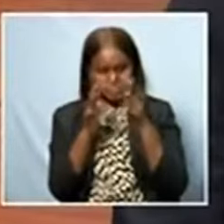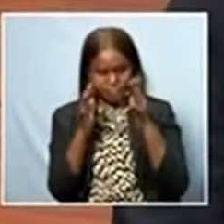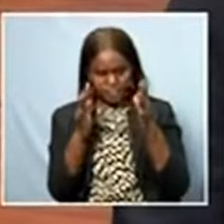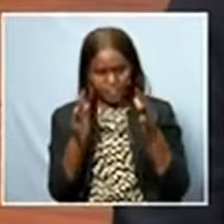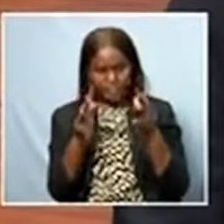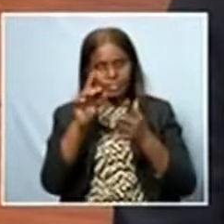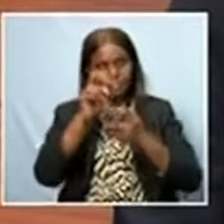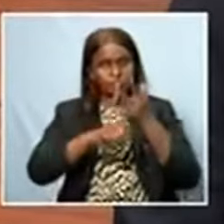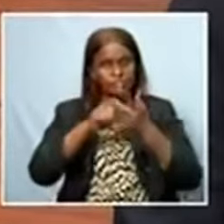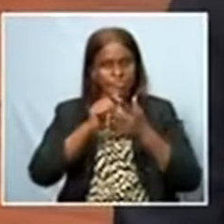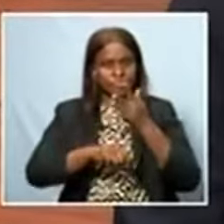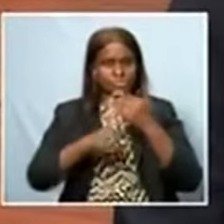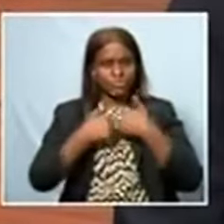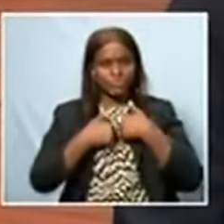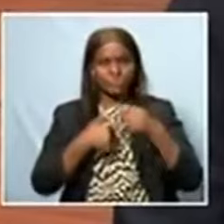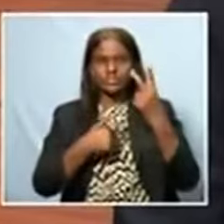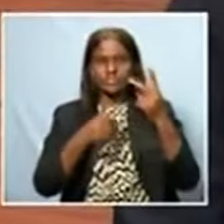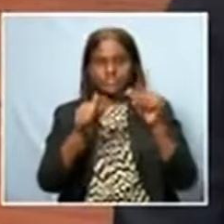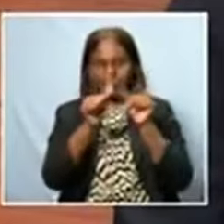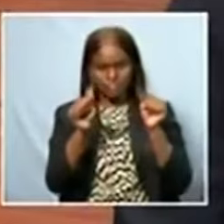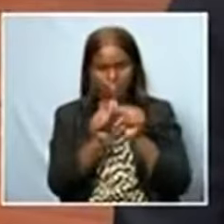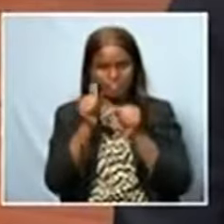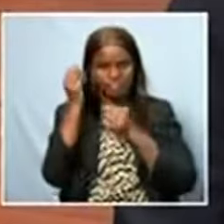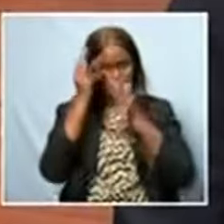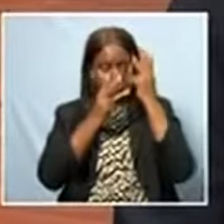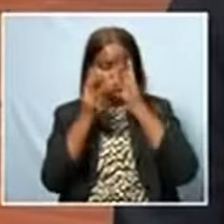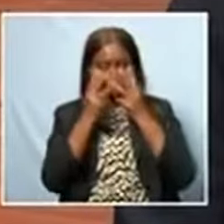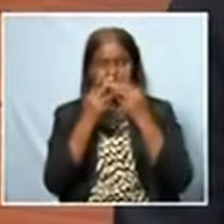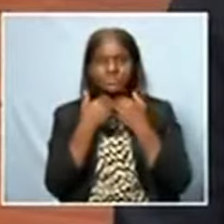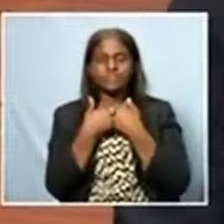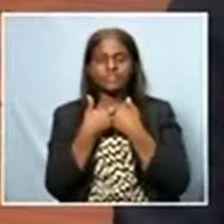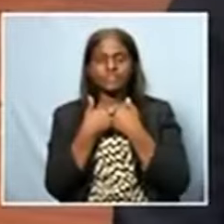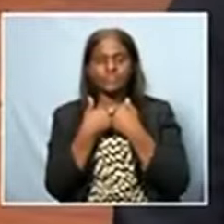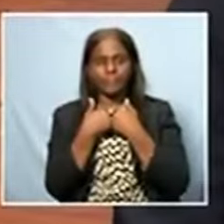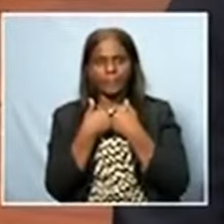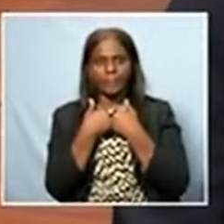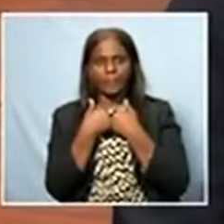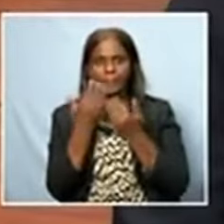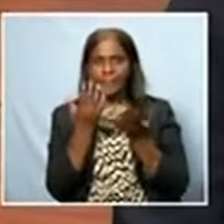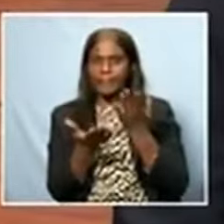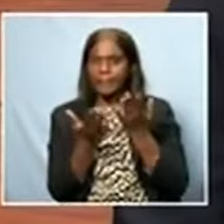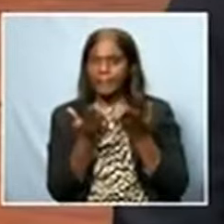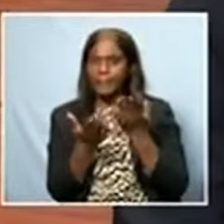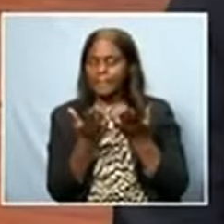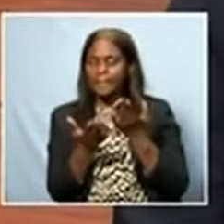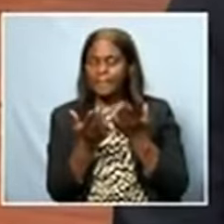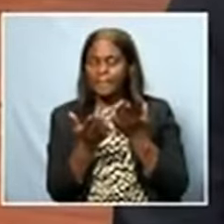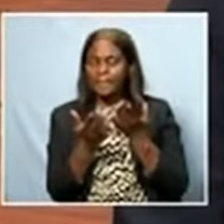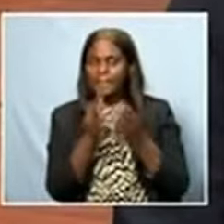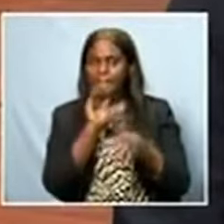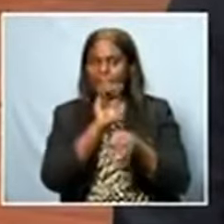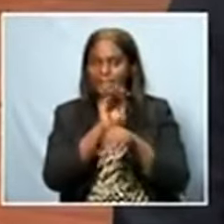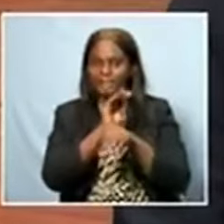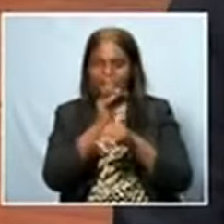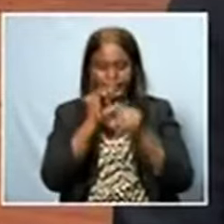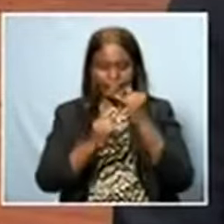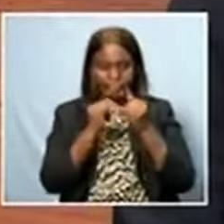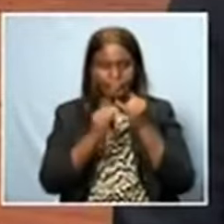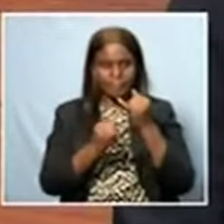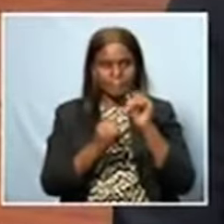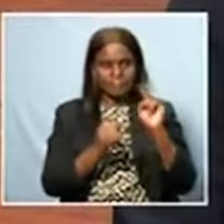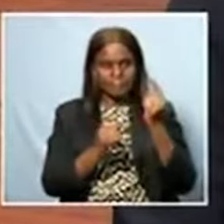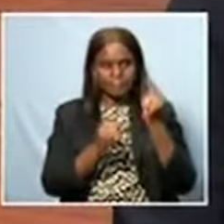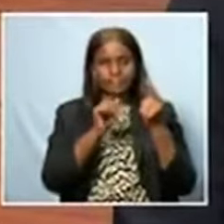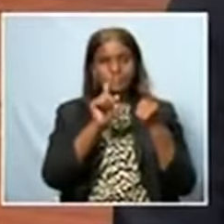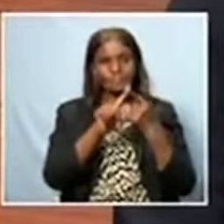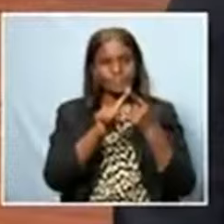base. I've got two areas of concern, and maybe a comment on the last point. The first